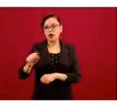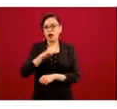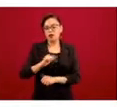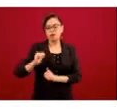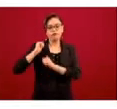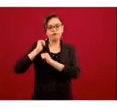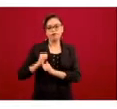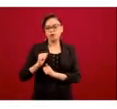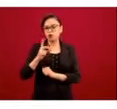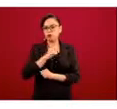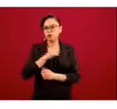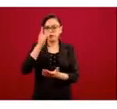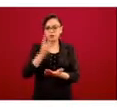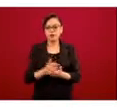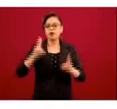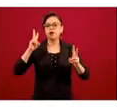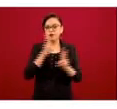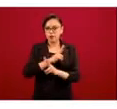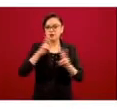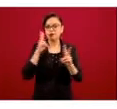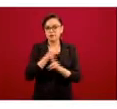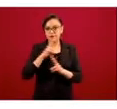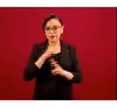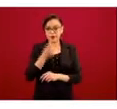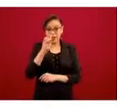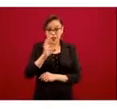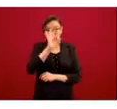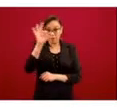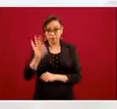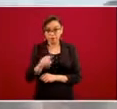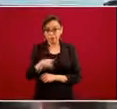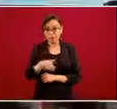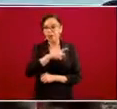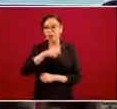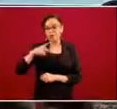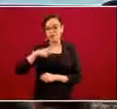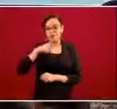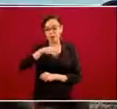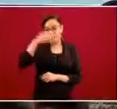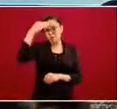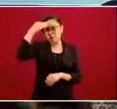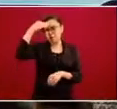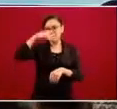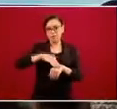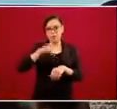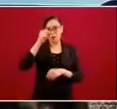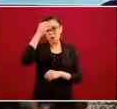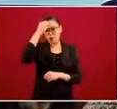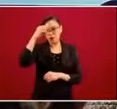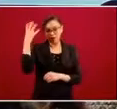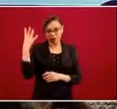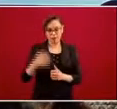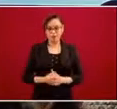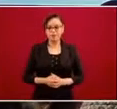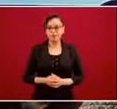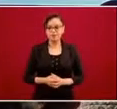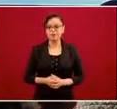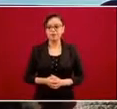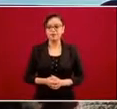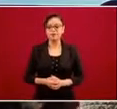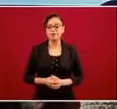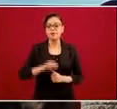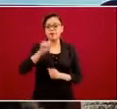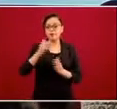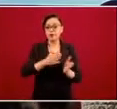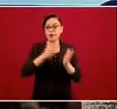information is presented in relation to the total of consultations that are given out from the medical units throughout the country. Let's